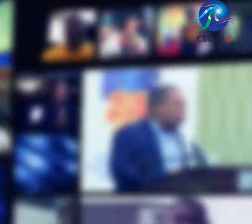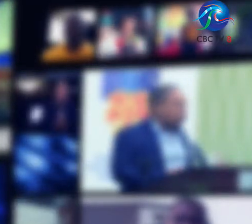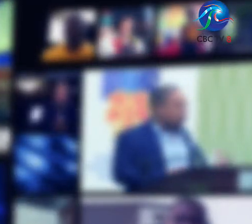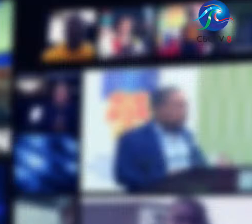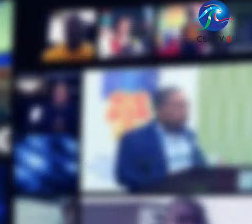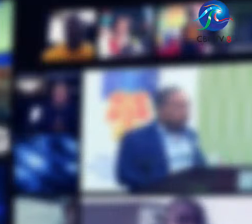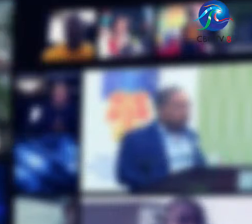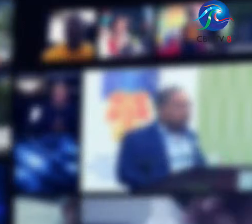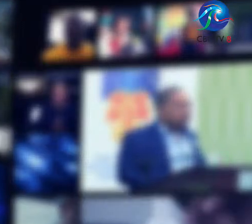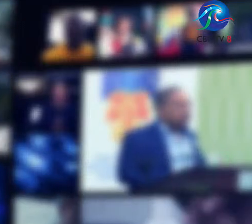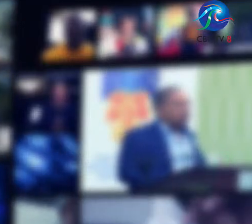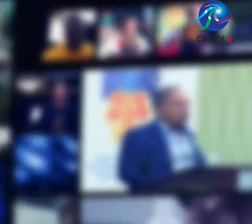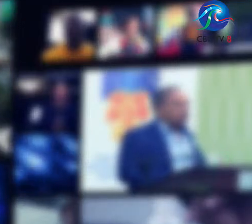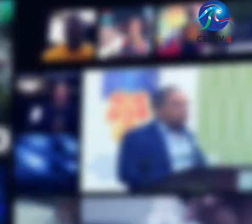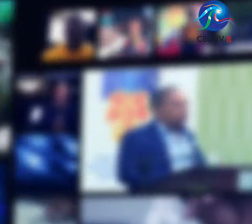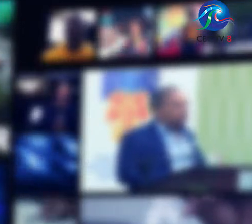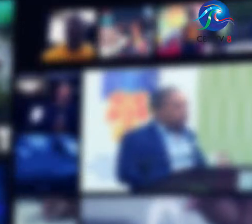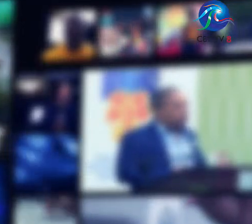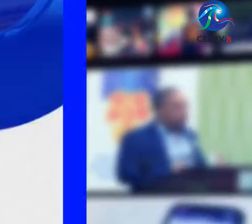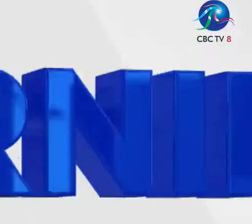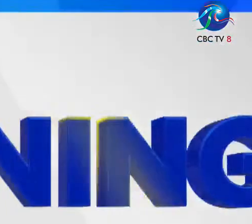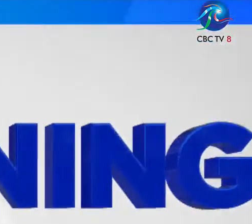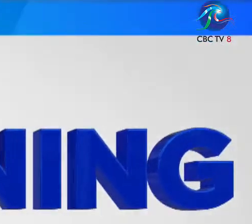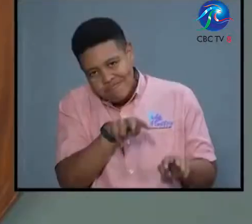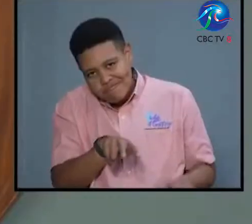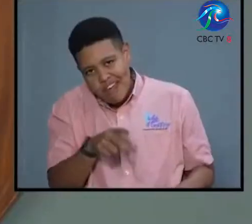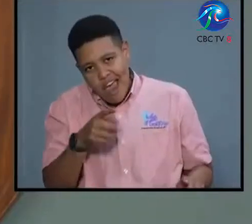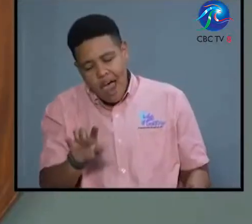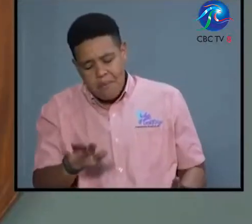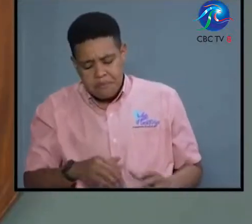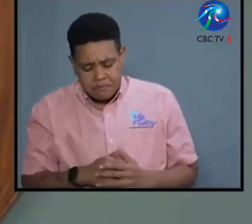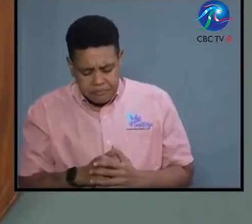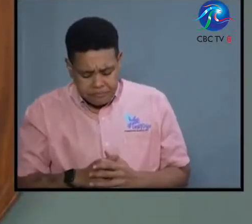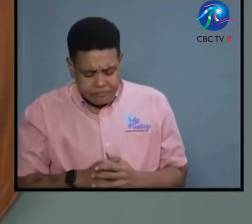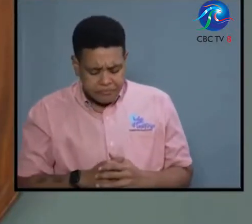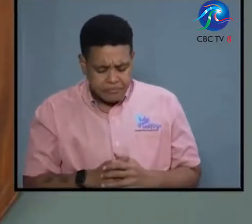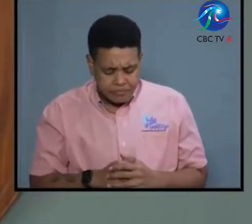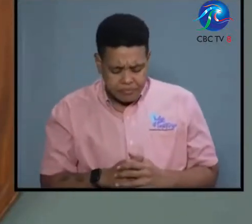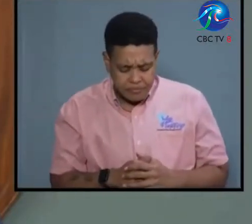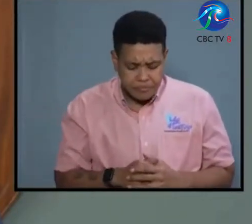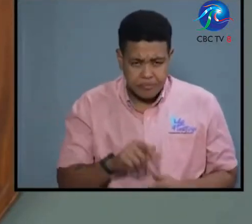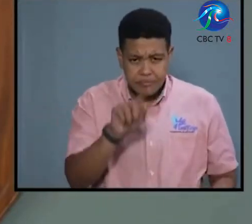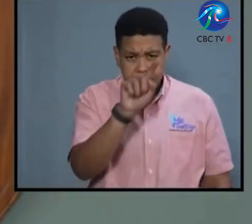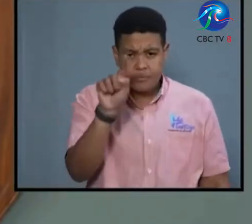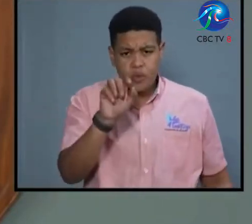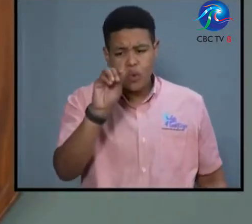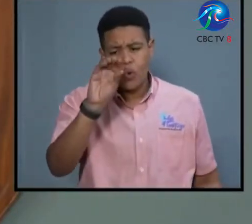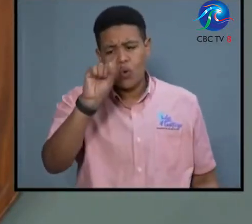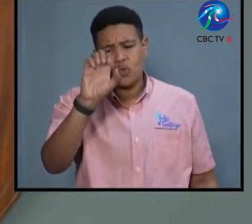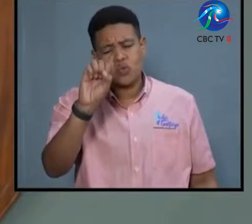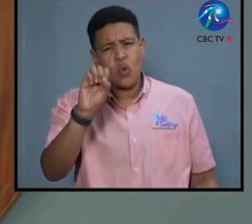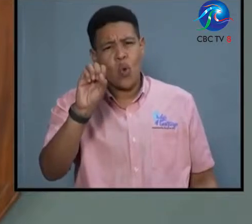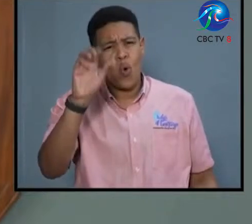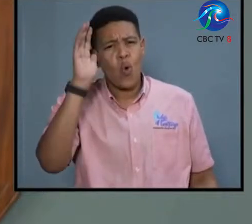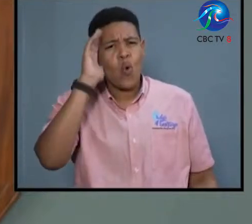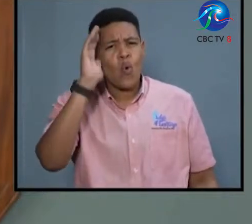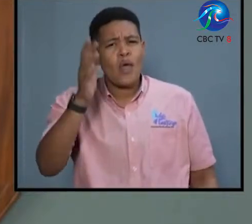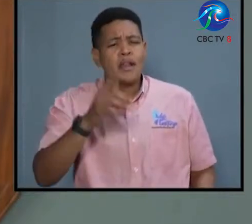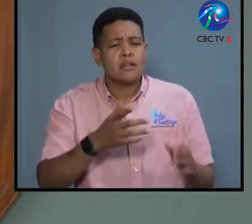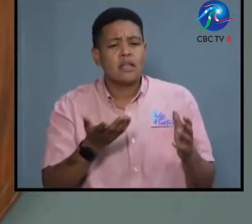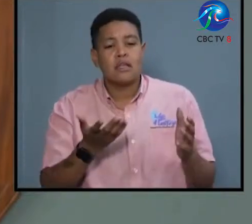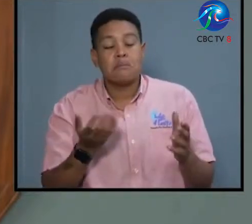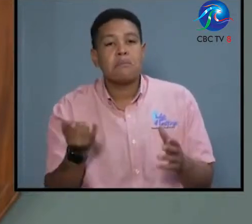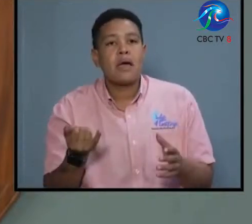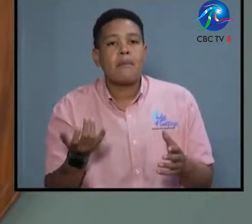and murders since the start of the year. The zones of special operation will displace